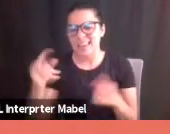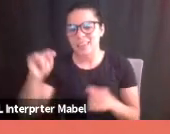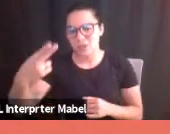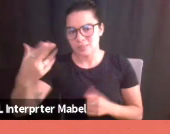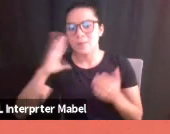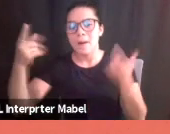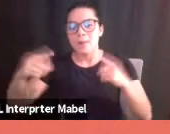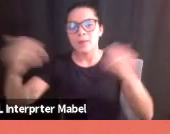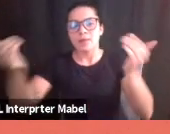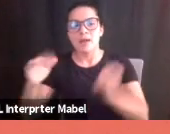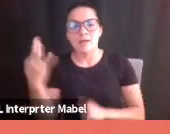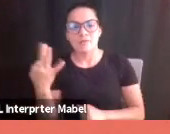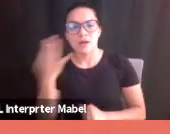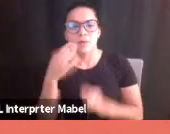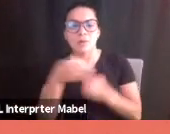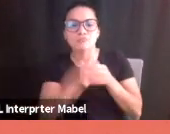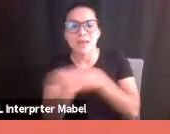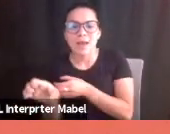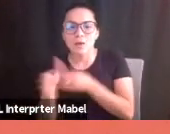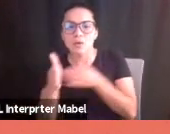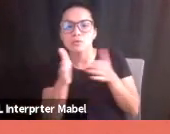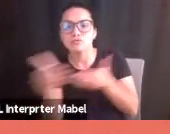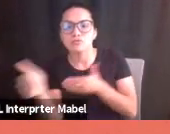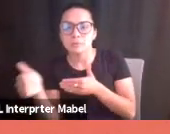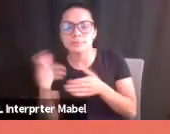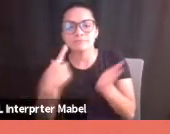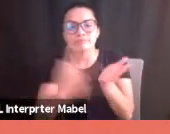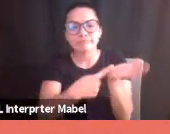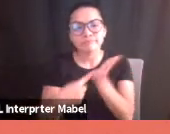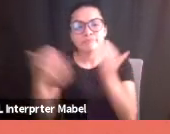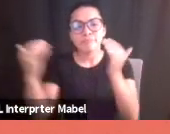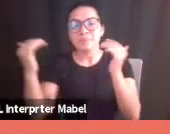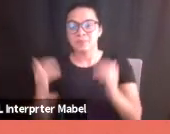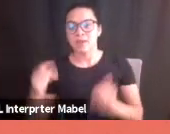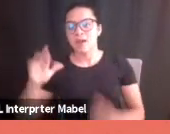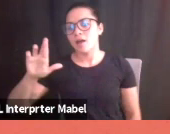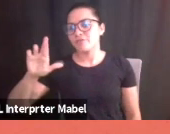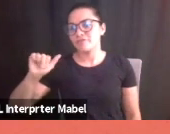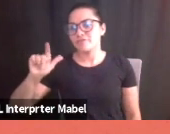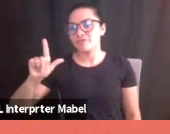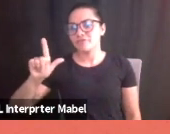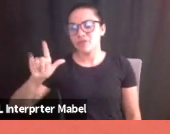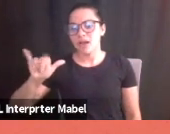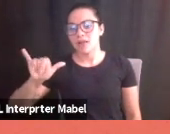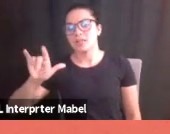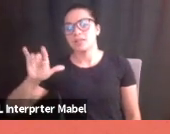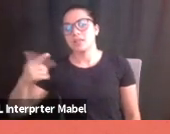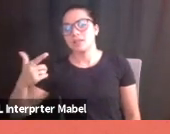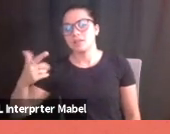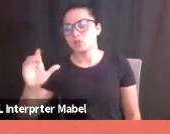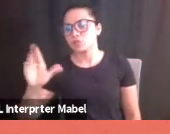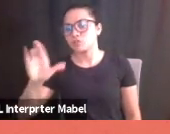on Saturday, the rallying cry, where we will be talking more thoroughly about the results from the